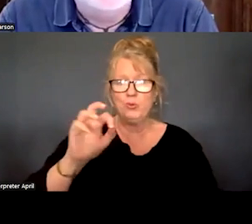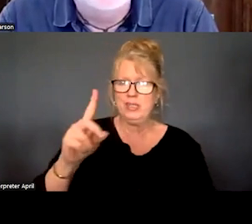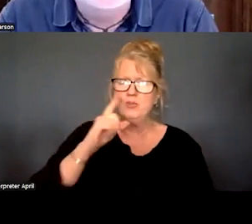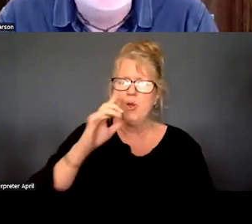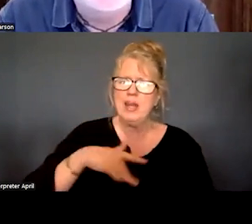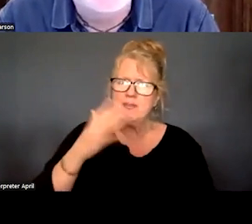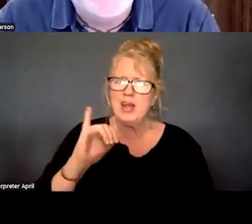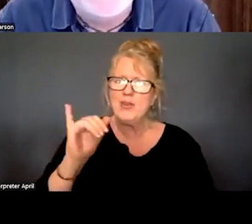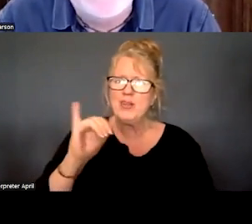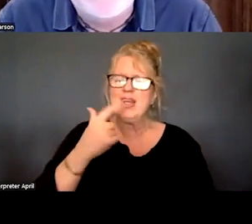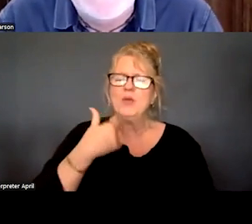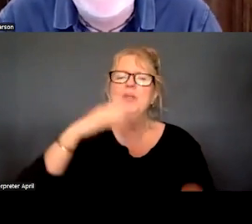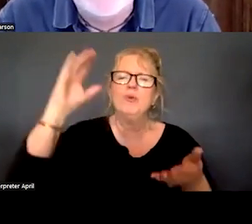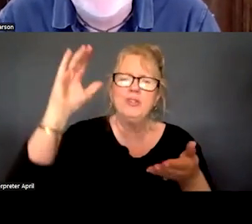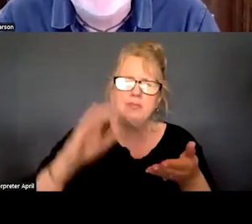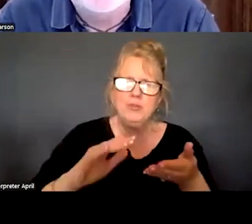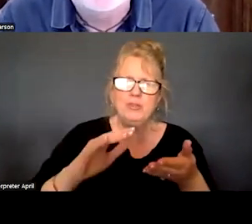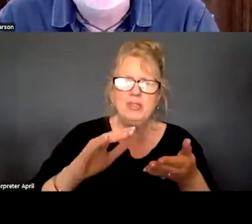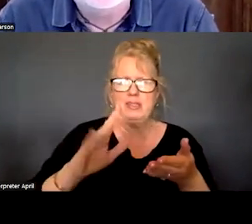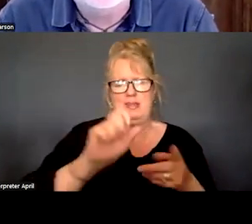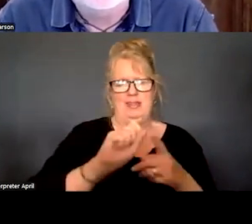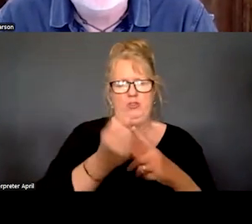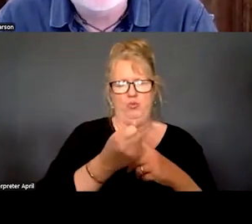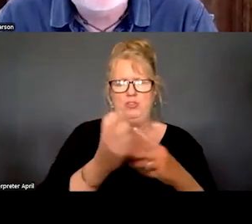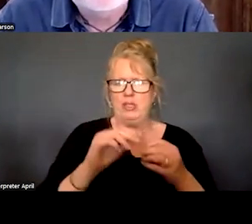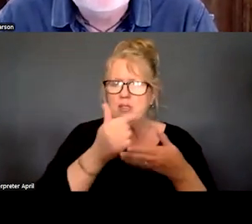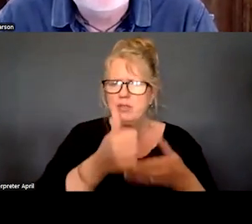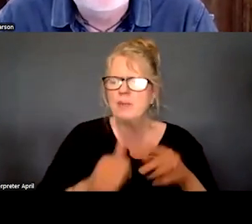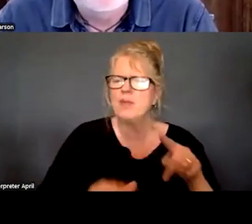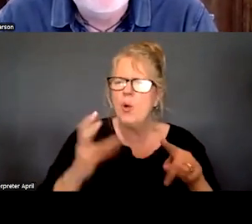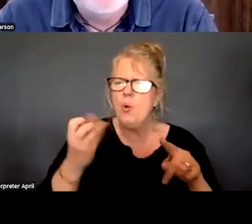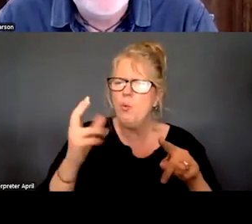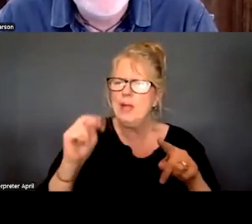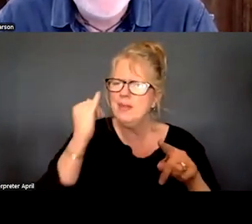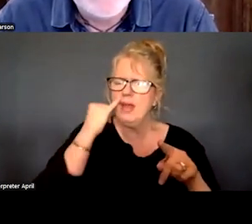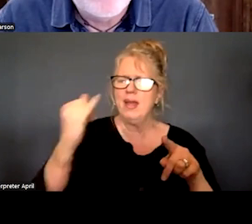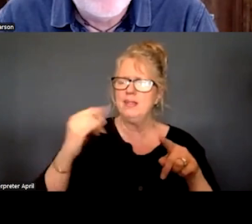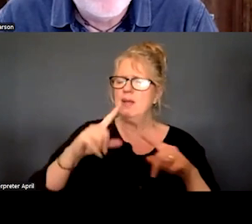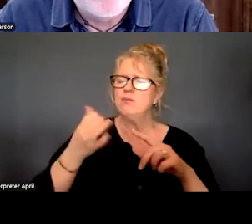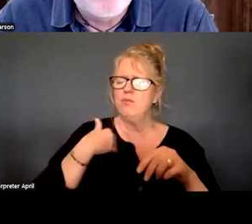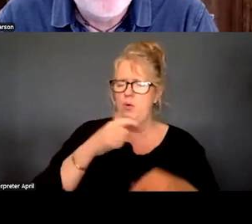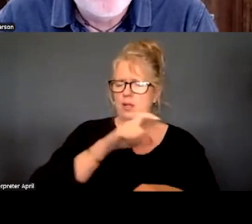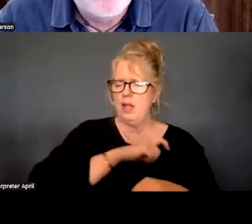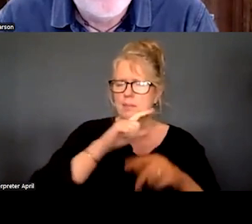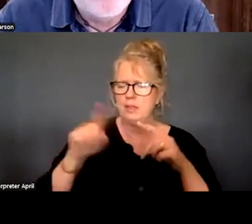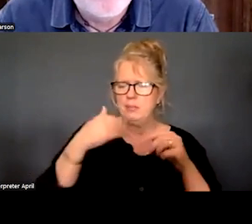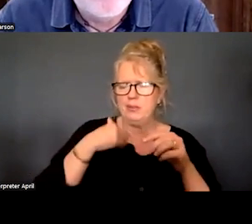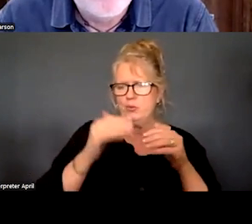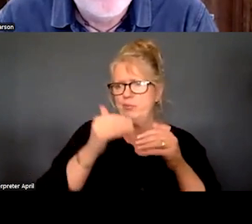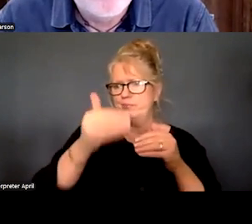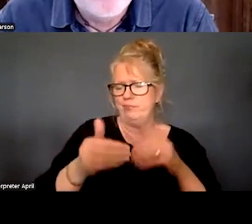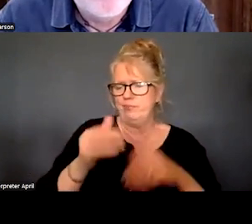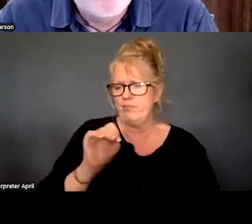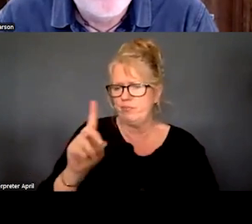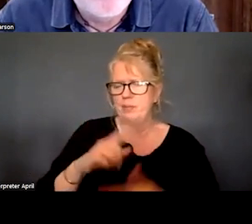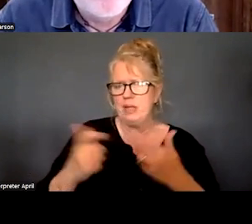we were diffusing the situation, intervening much quicker. And when did this idea of law enforcement skipping the ED and